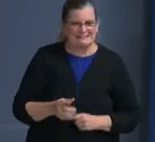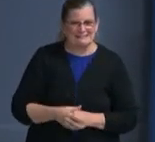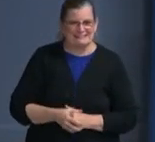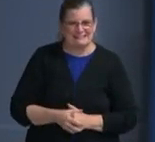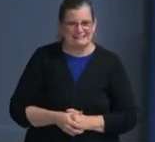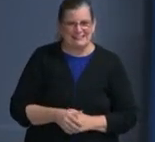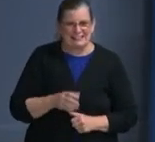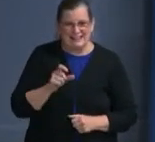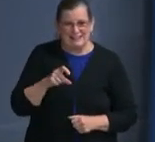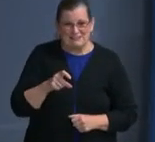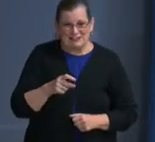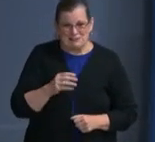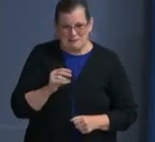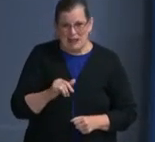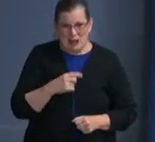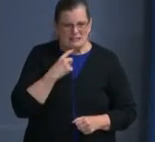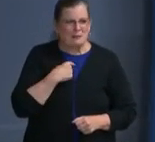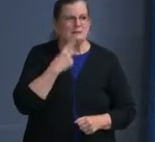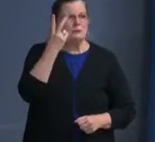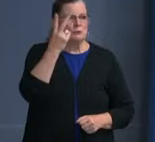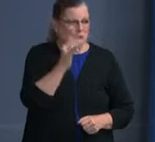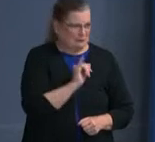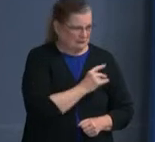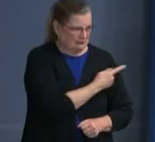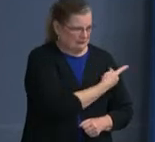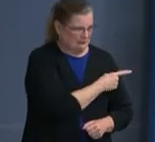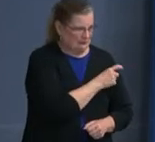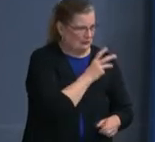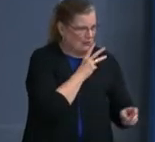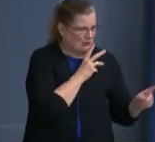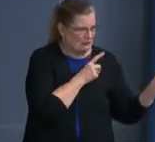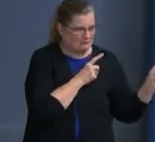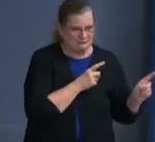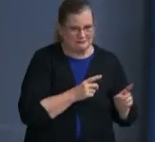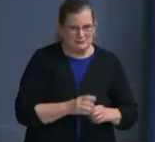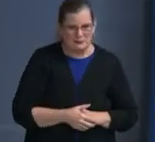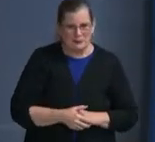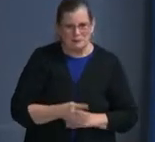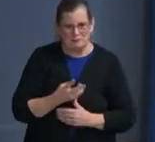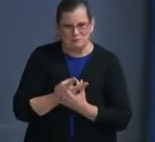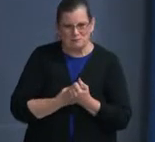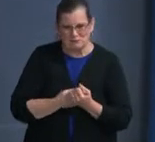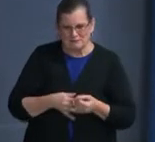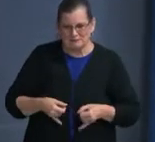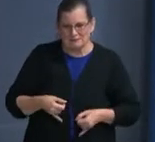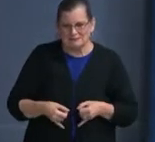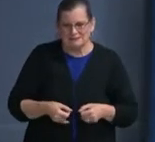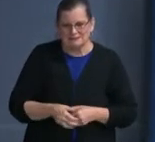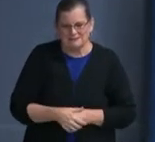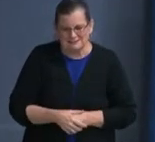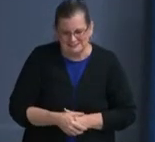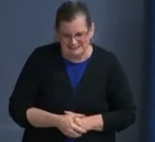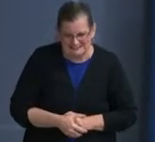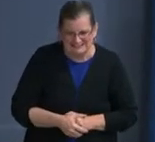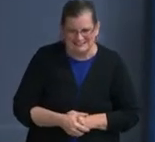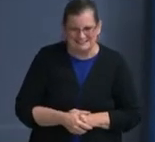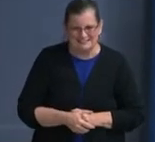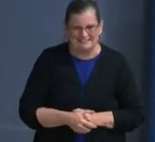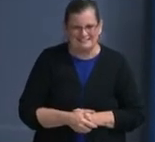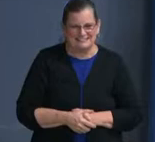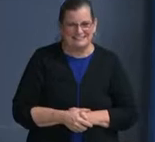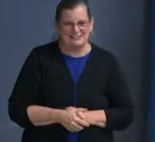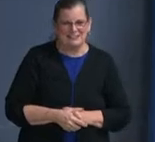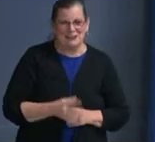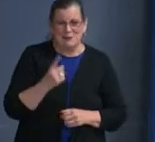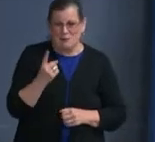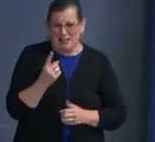the mayor and I are both mindful about the footwear we have today in an unseated press briefing. So one of the things,